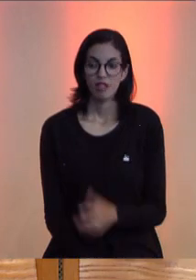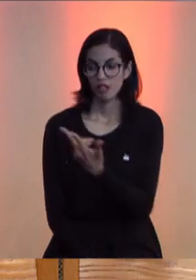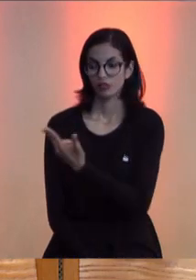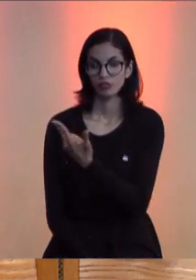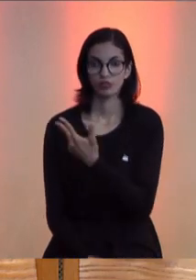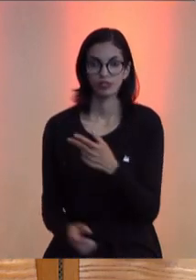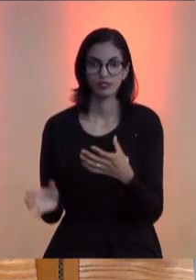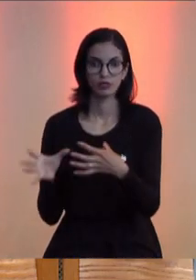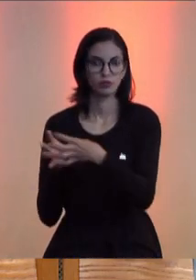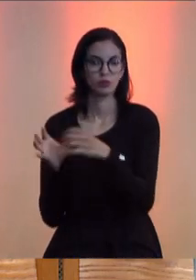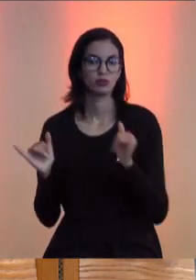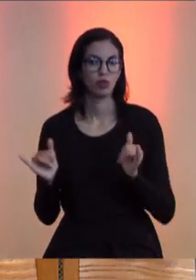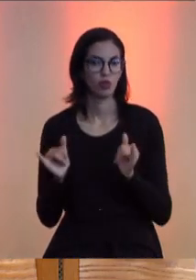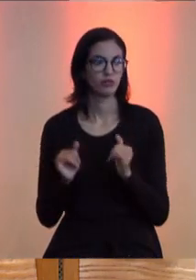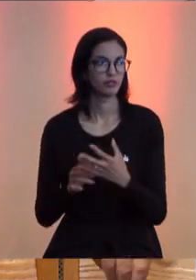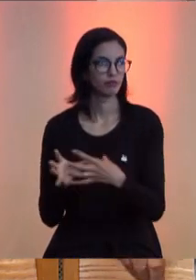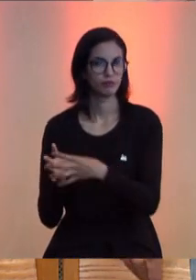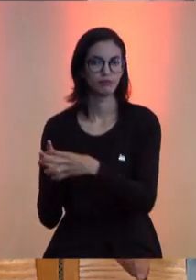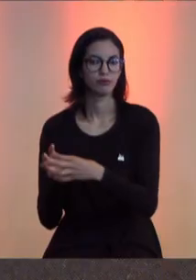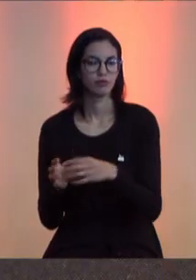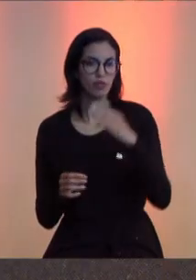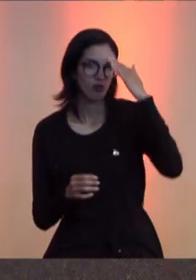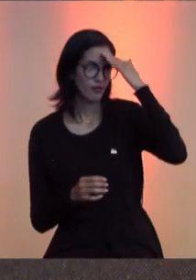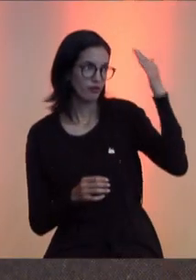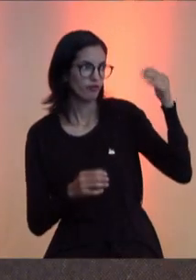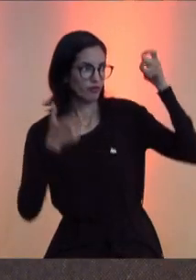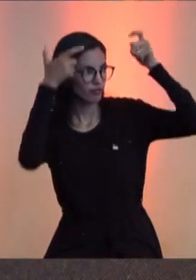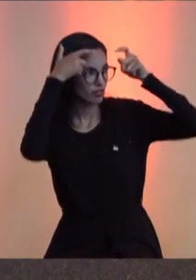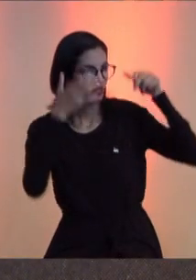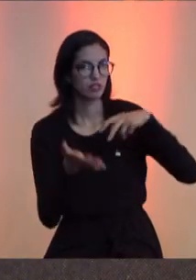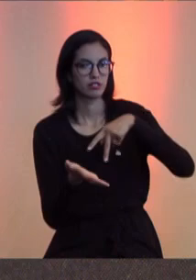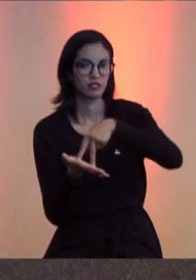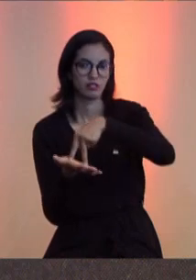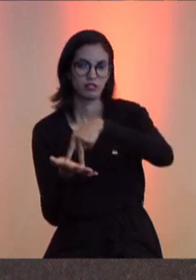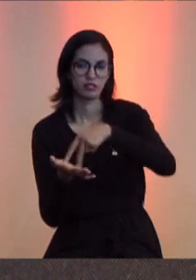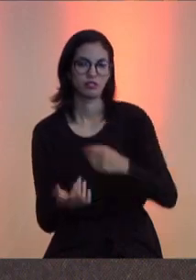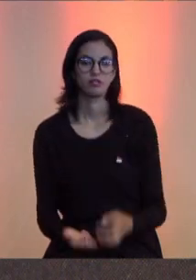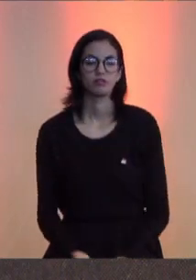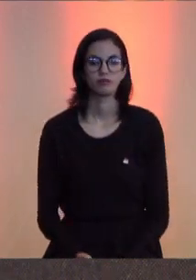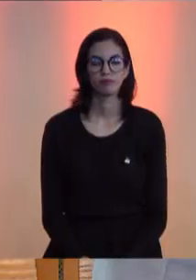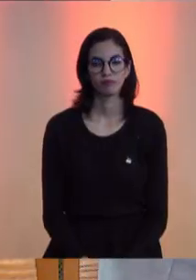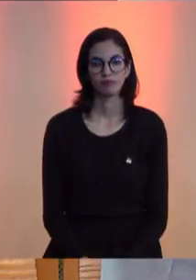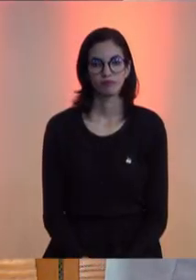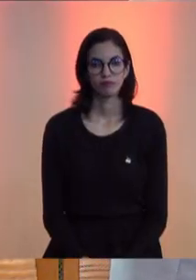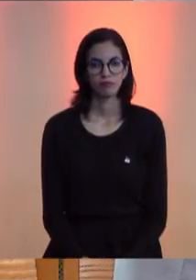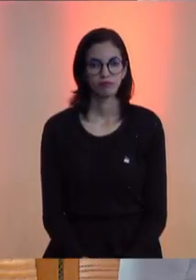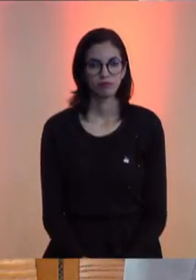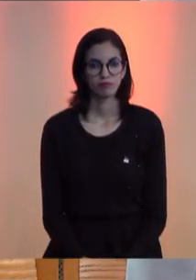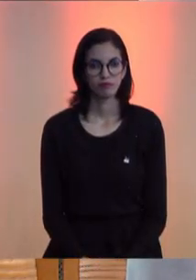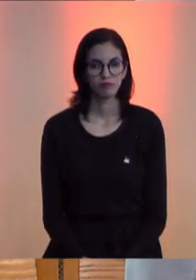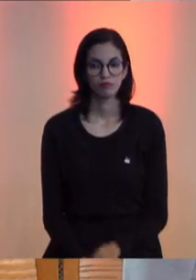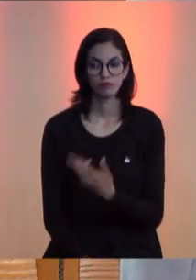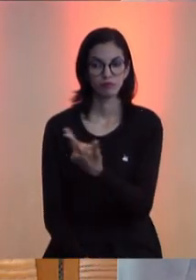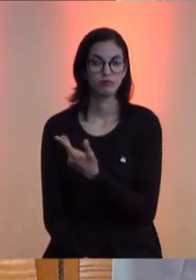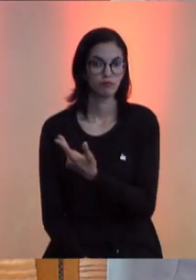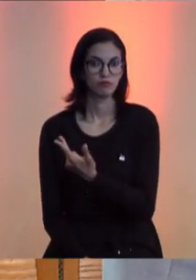jóvenes juntos, de pie frente al rey Nabucodonosor. Oh, at once they say, King Nebuchadnezzar. Y le dijeron al unísono, oh